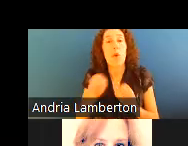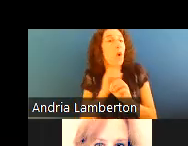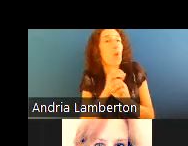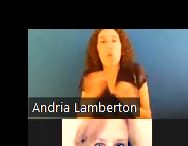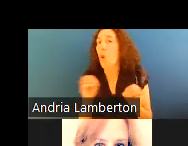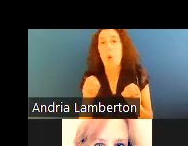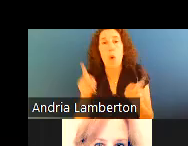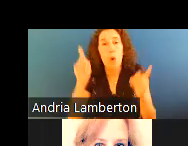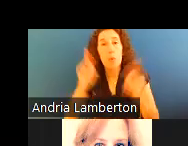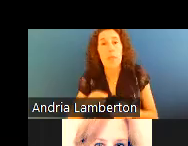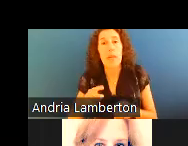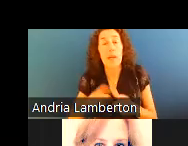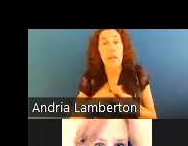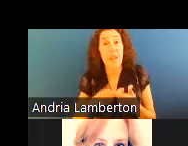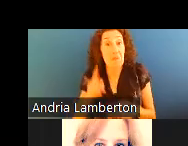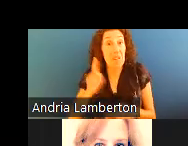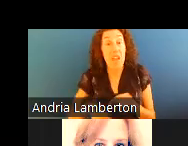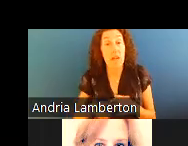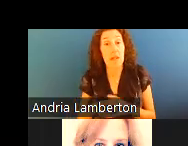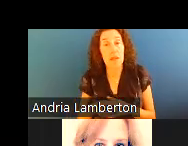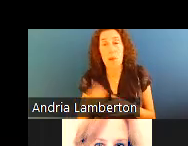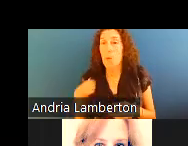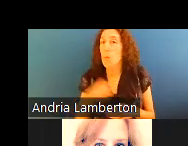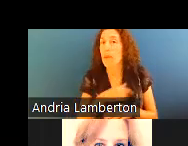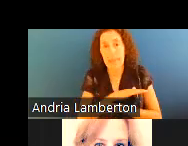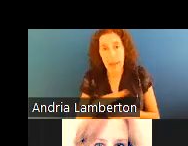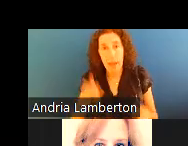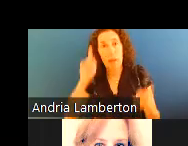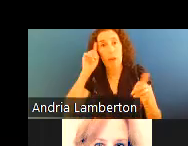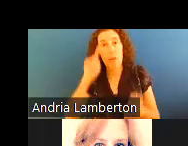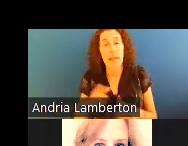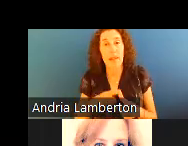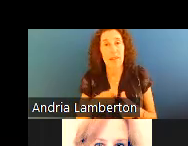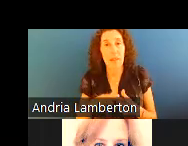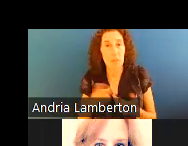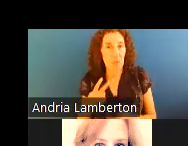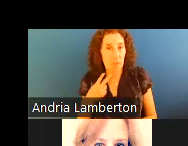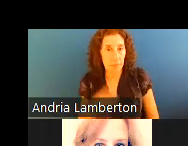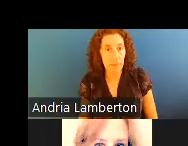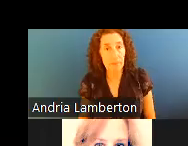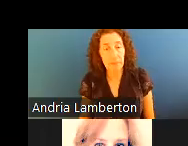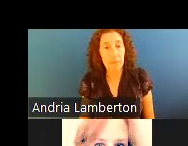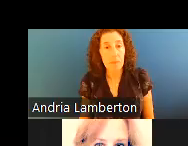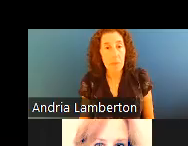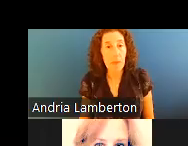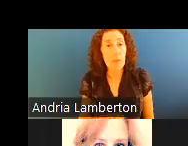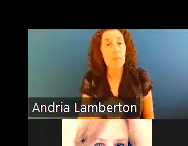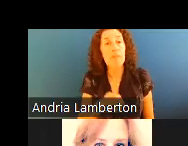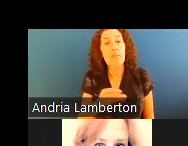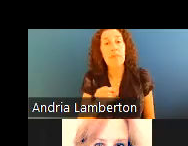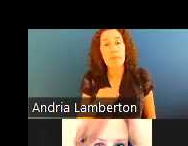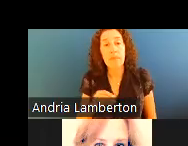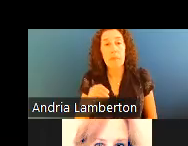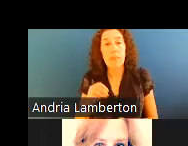The judge decides and delivers the sentence. In Maryland, there are sentencing guidelines for what an